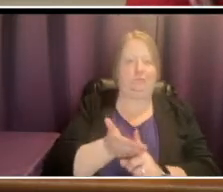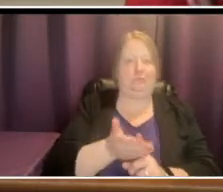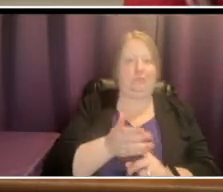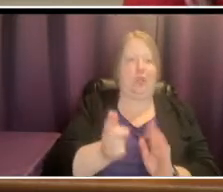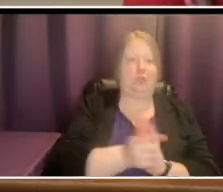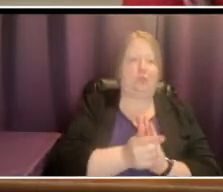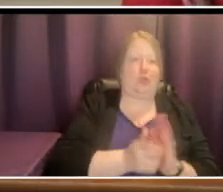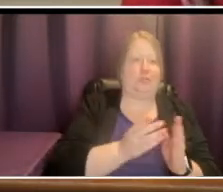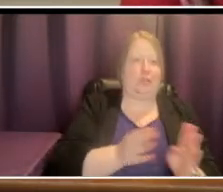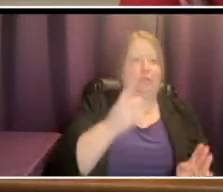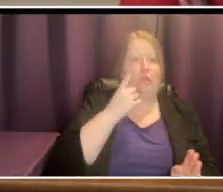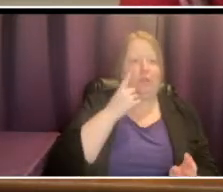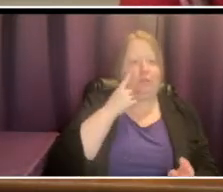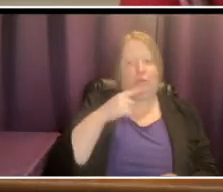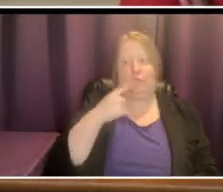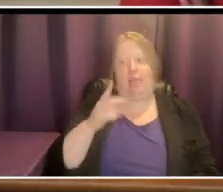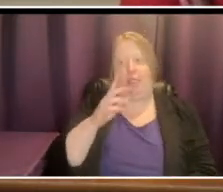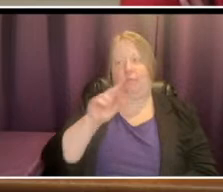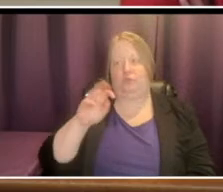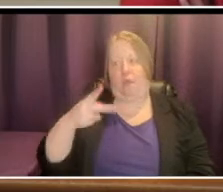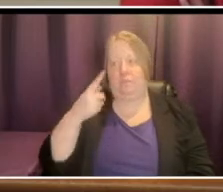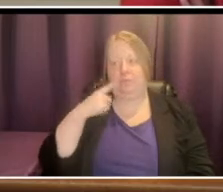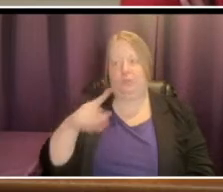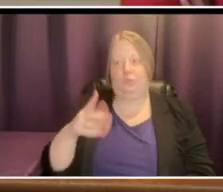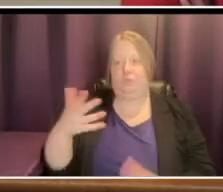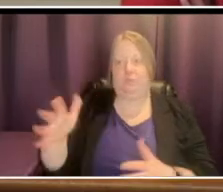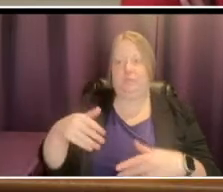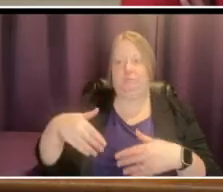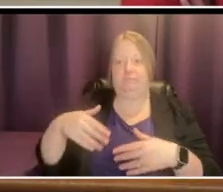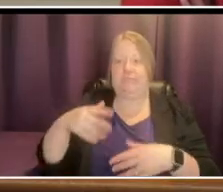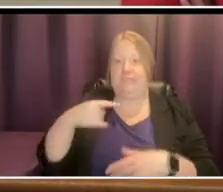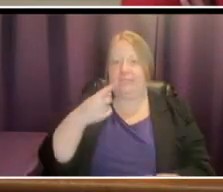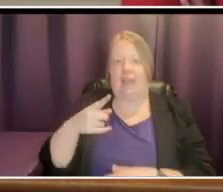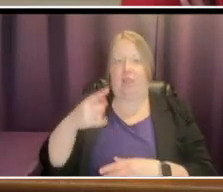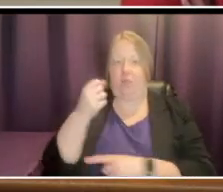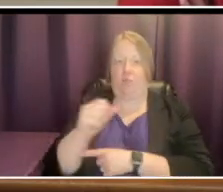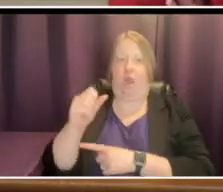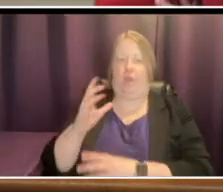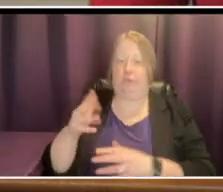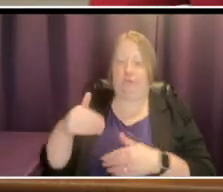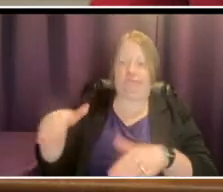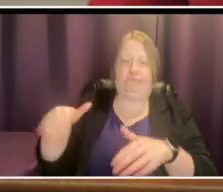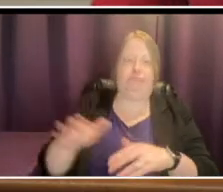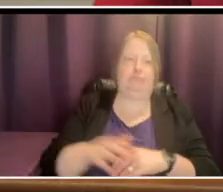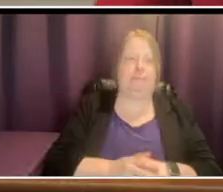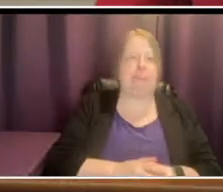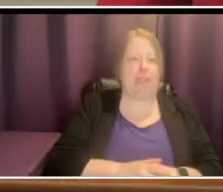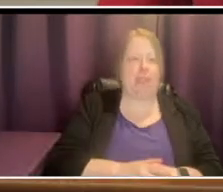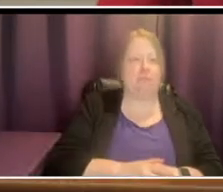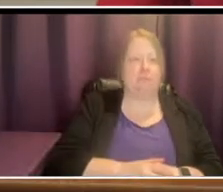Of course, Acting AG Rosen did take action to defend the government, as did many other officials,